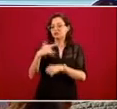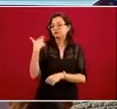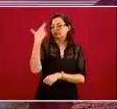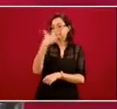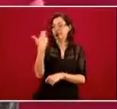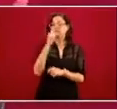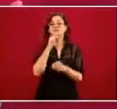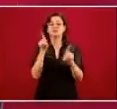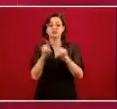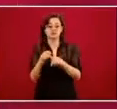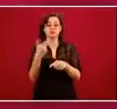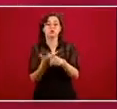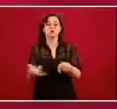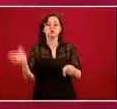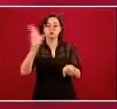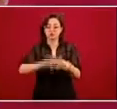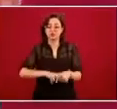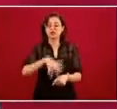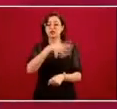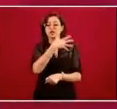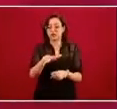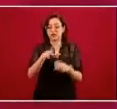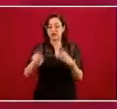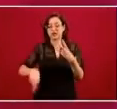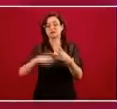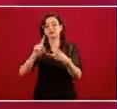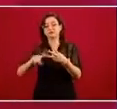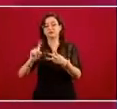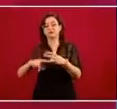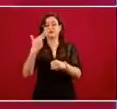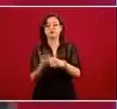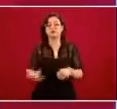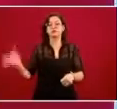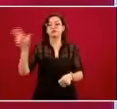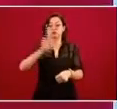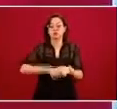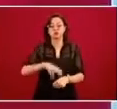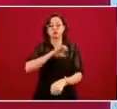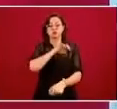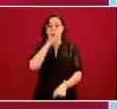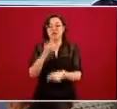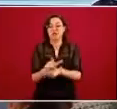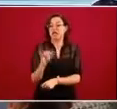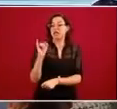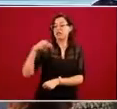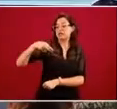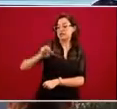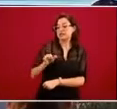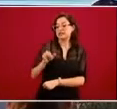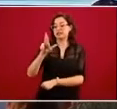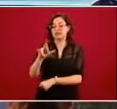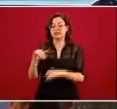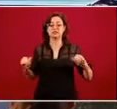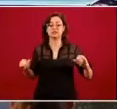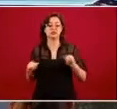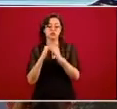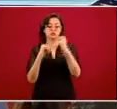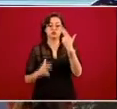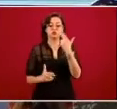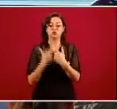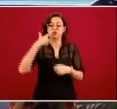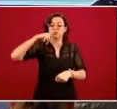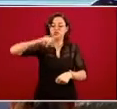units, we have general hospitals, and we also have specialized clinics and hospitals. For example, the